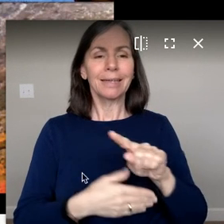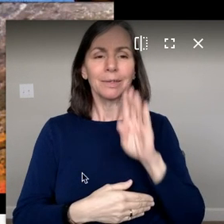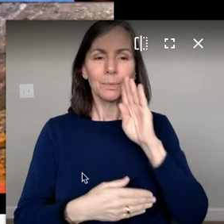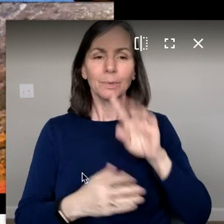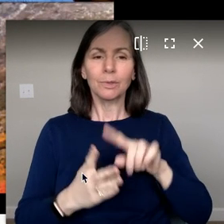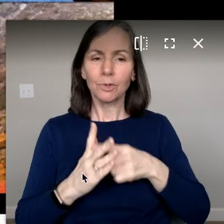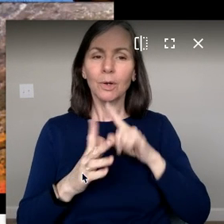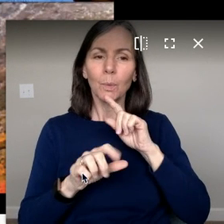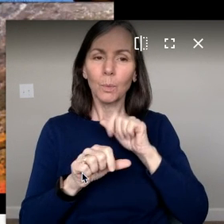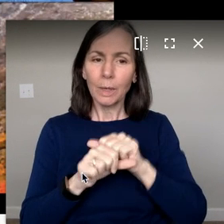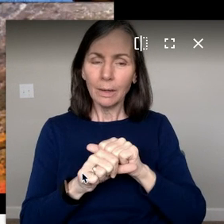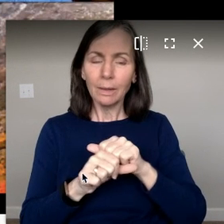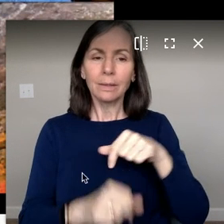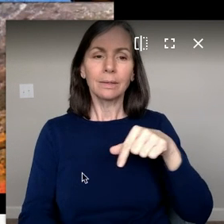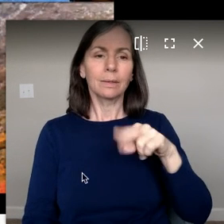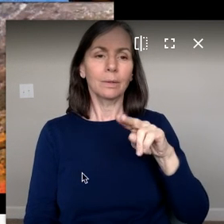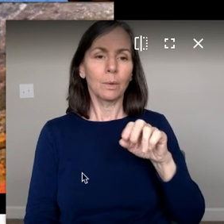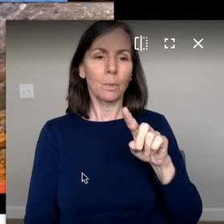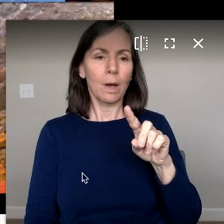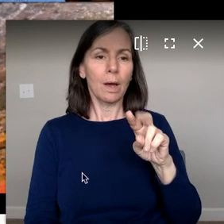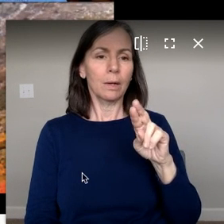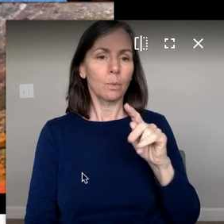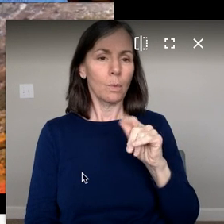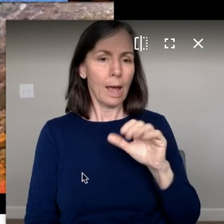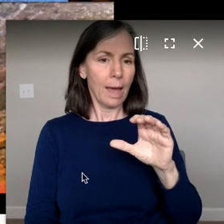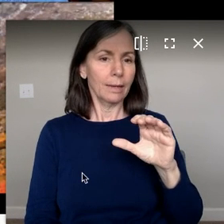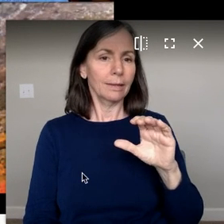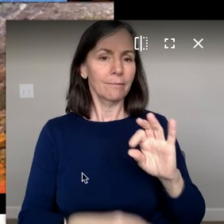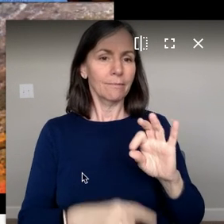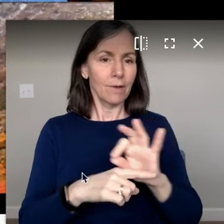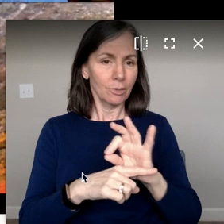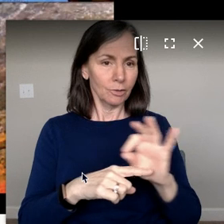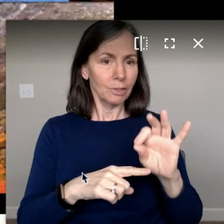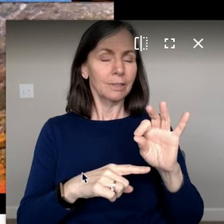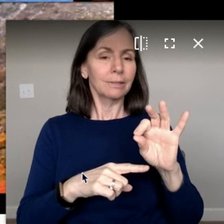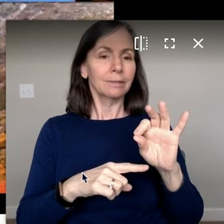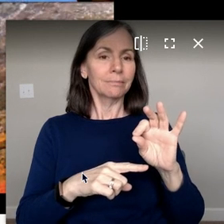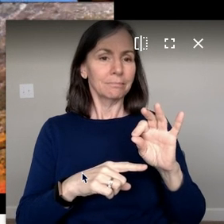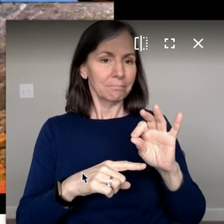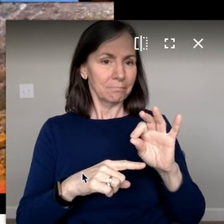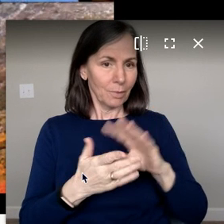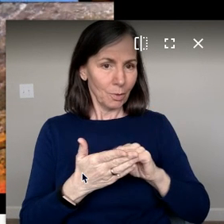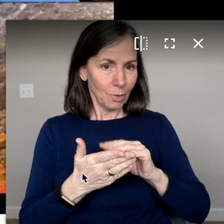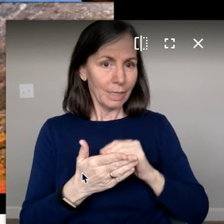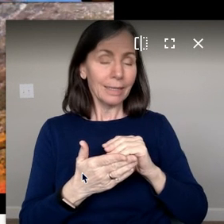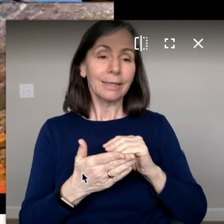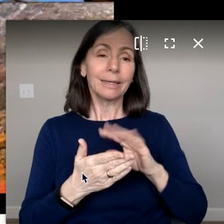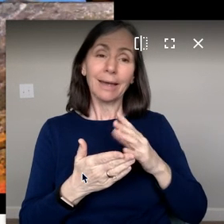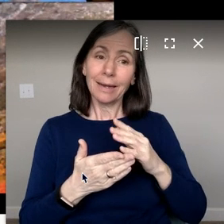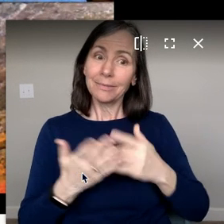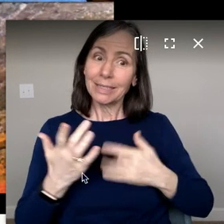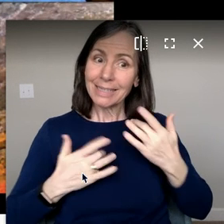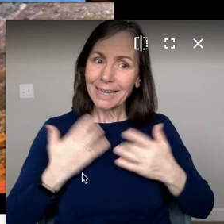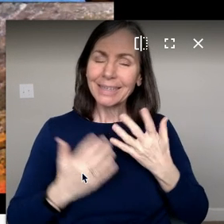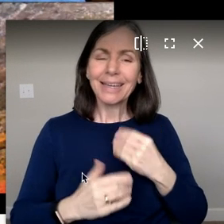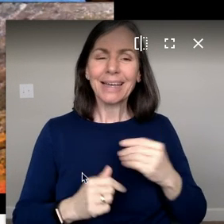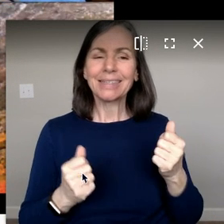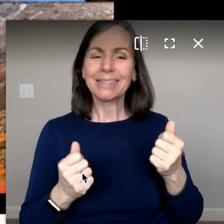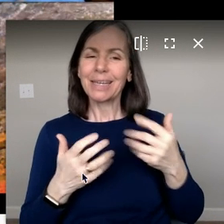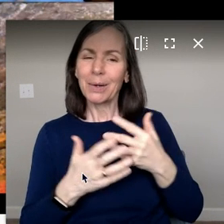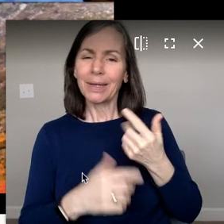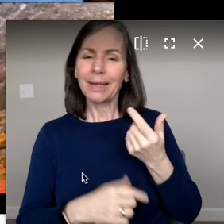real quadratic function content, which is super exciting and maybe a little bit scary. If you